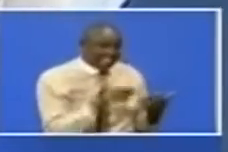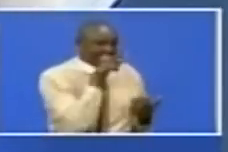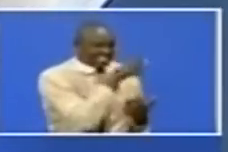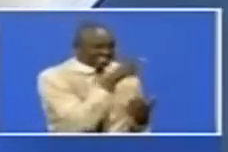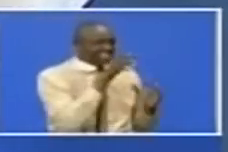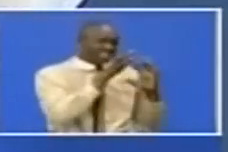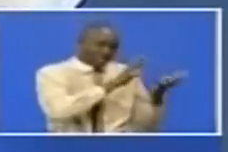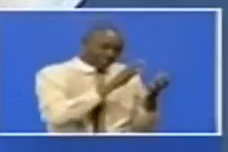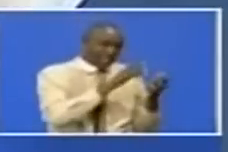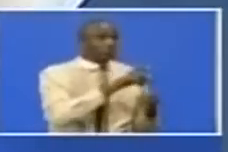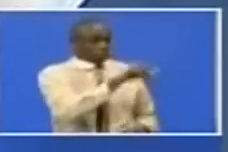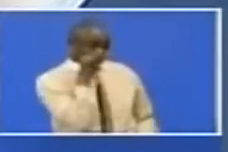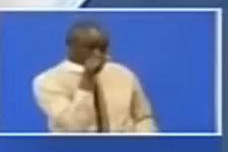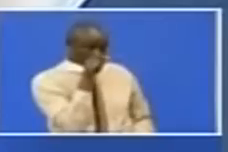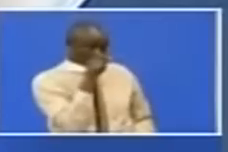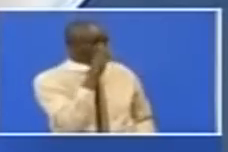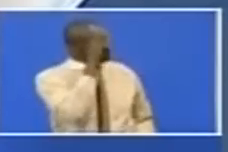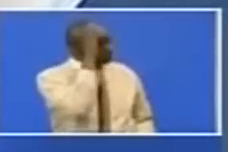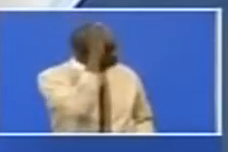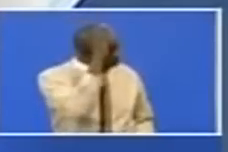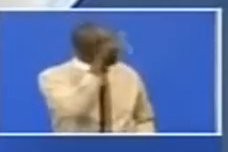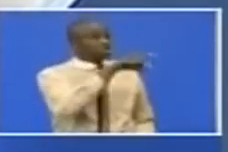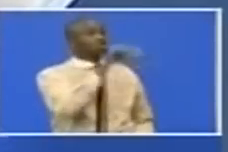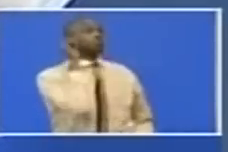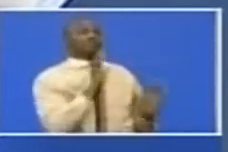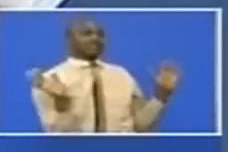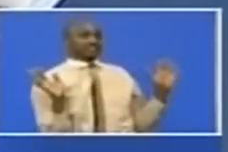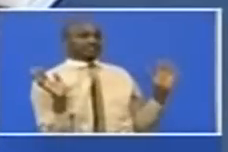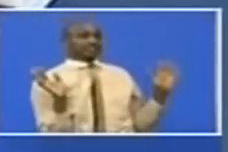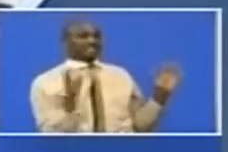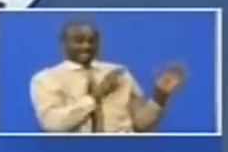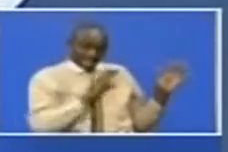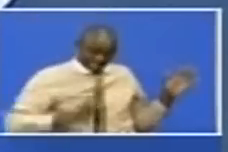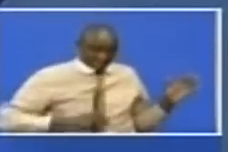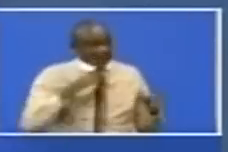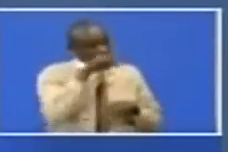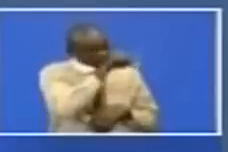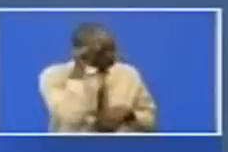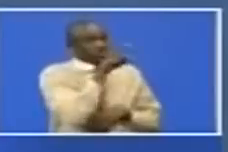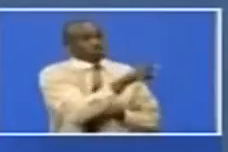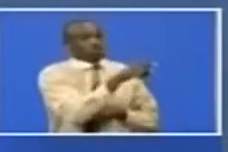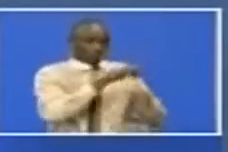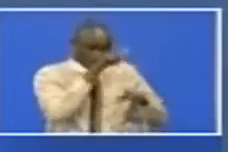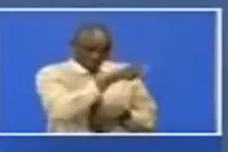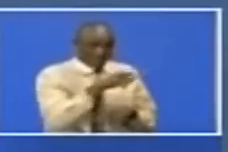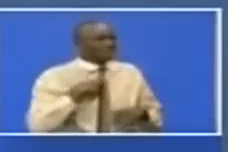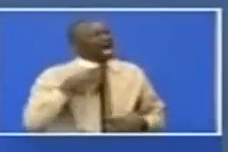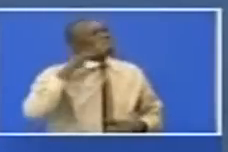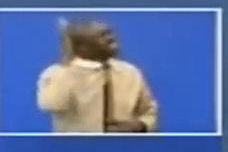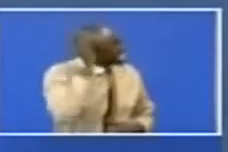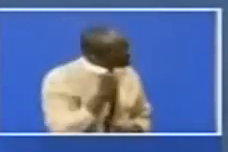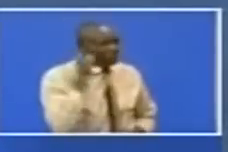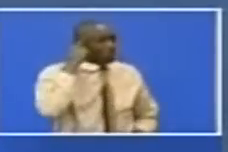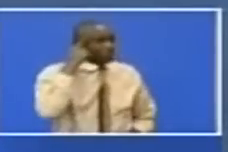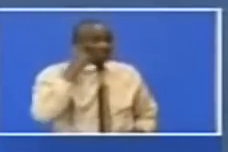it's not something that you choose. Mm-hmm. A calling is by the election of grace. Mm-hmm. So it is a calling. And I never thought I would be